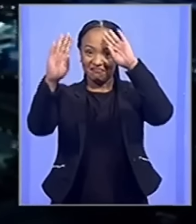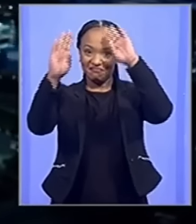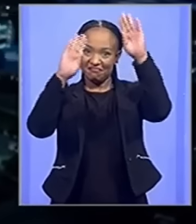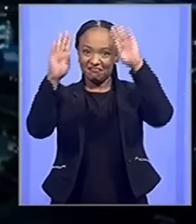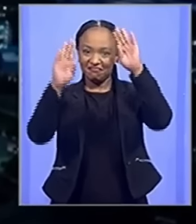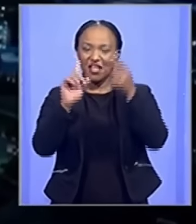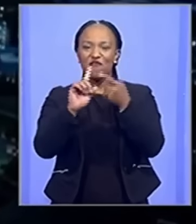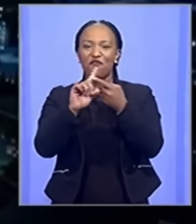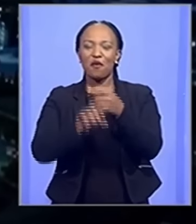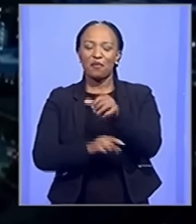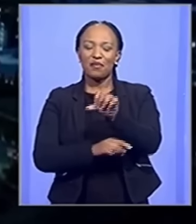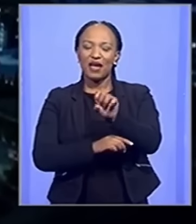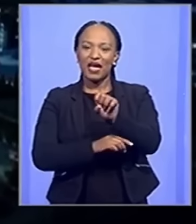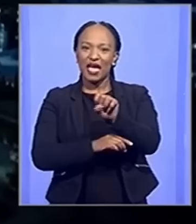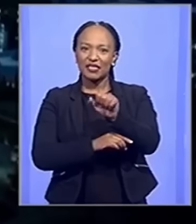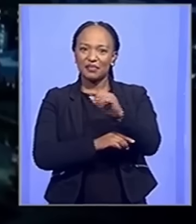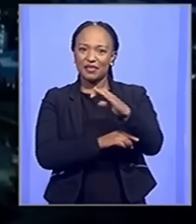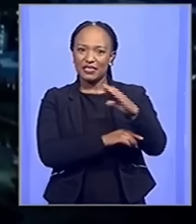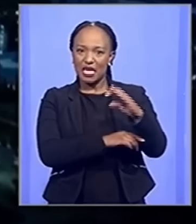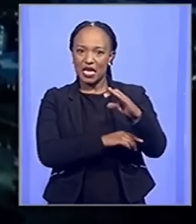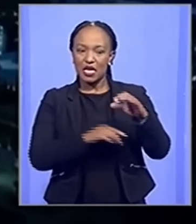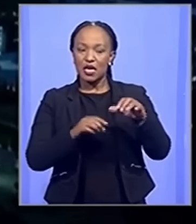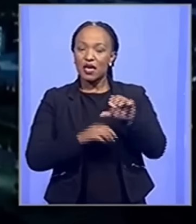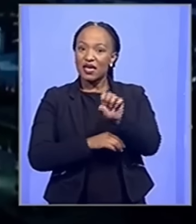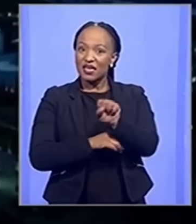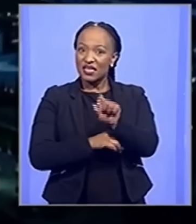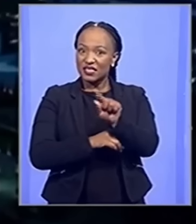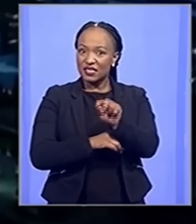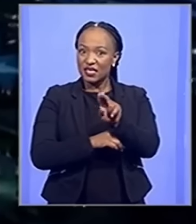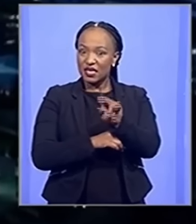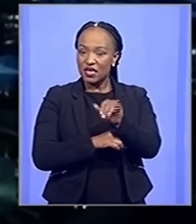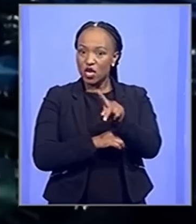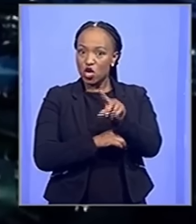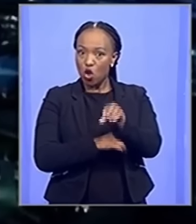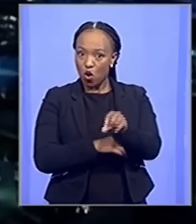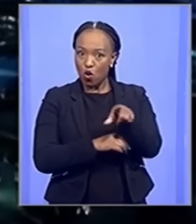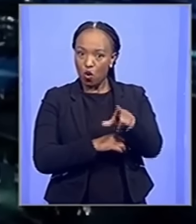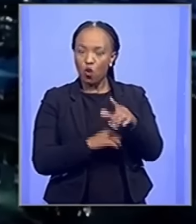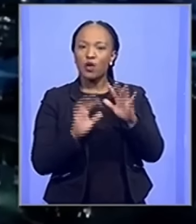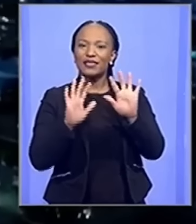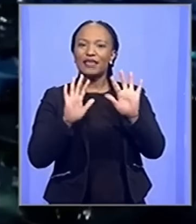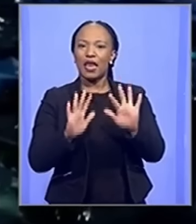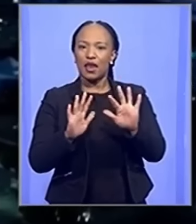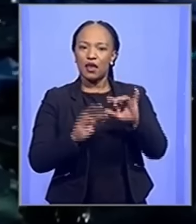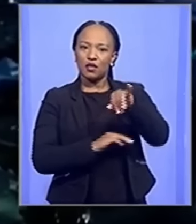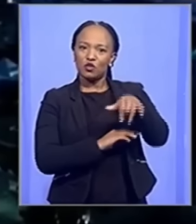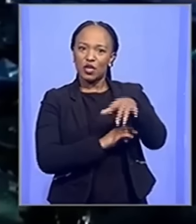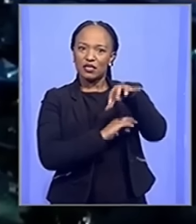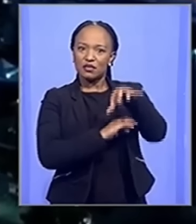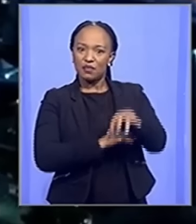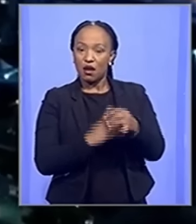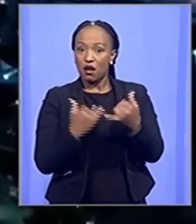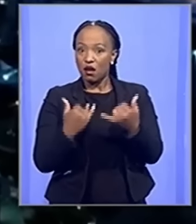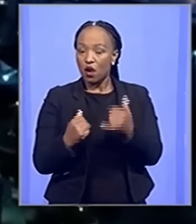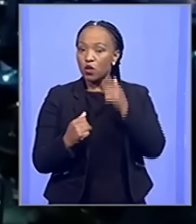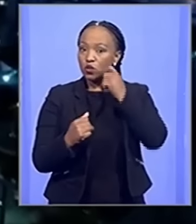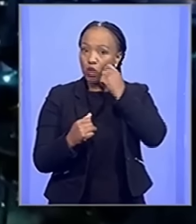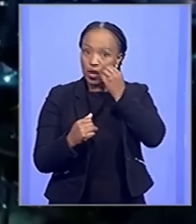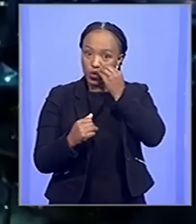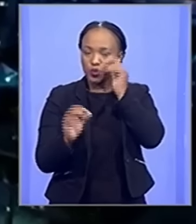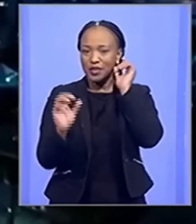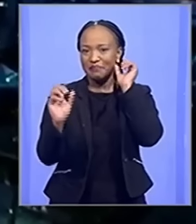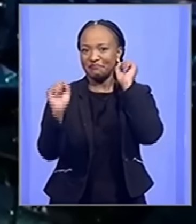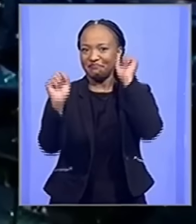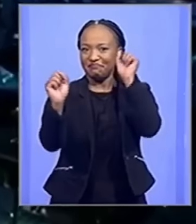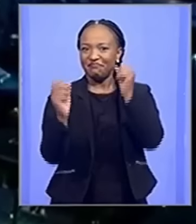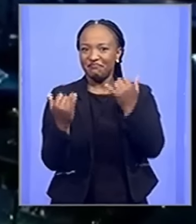Katamalalo go tswa mo SABC Studio 10 Auckland Park Johannesburg re go tlisetsa kgaso ya dikgang tsa